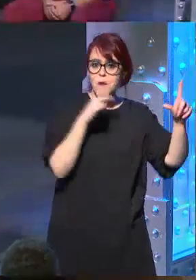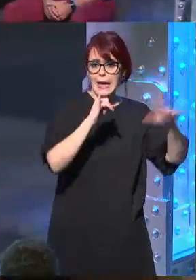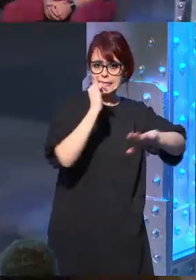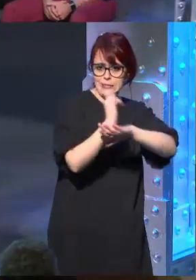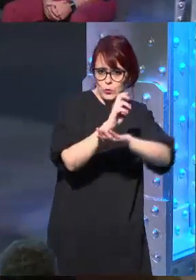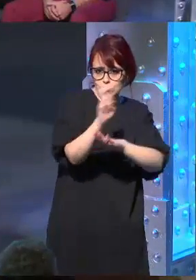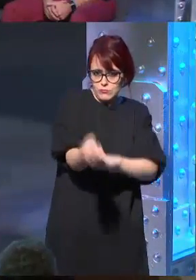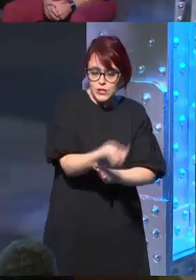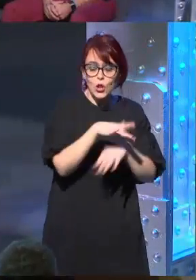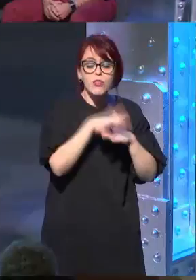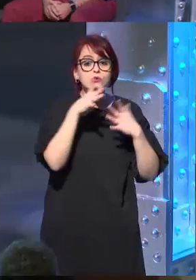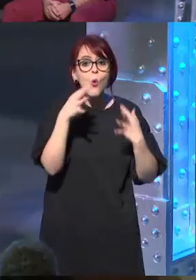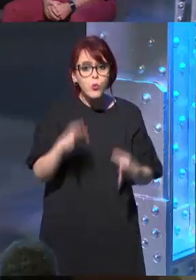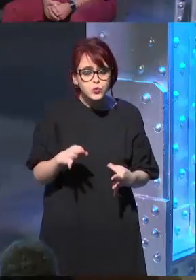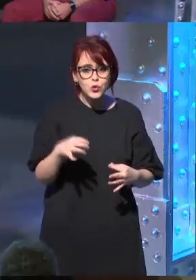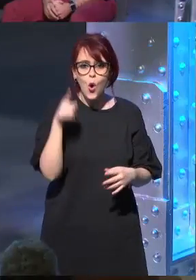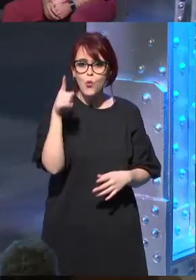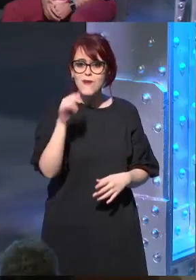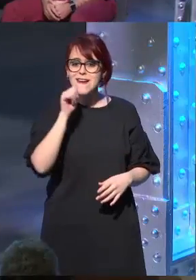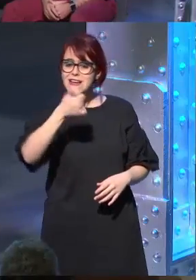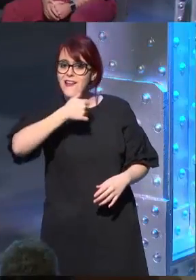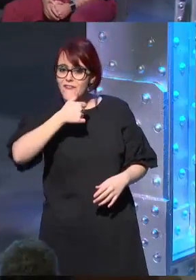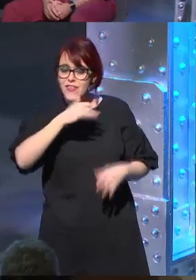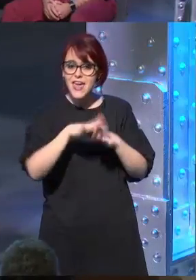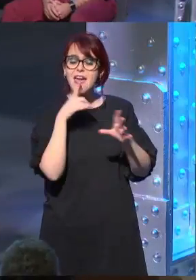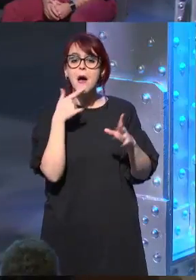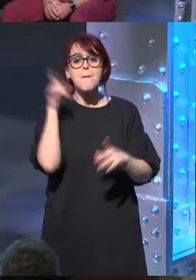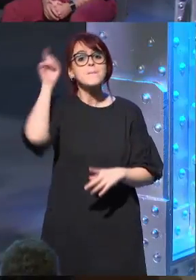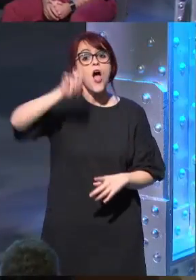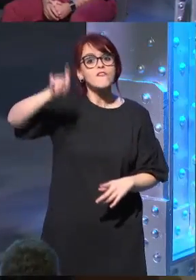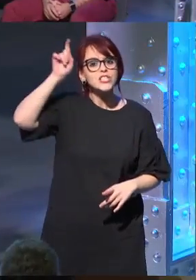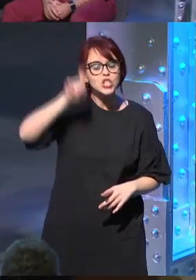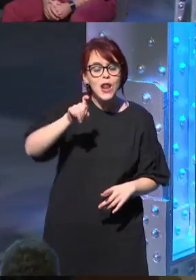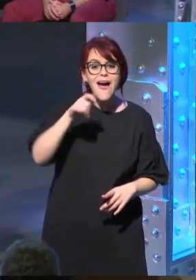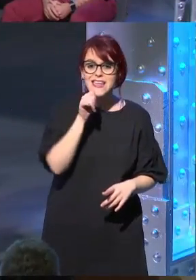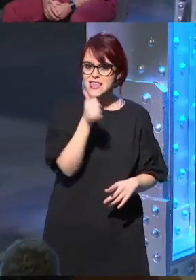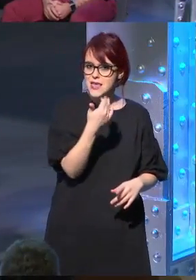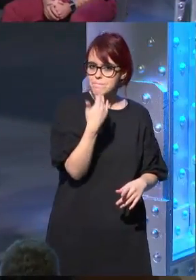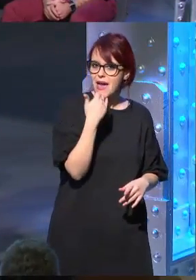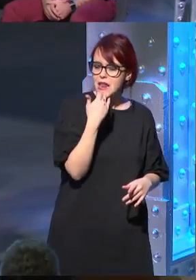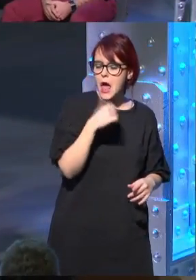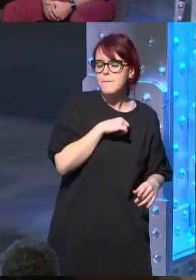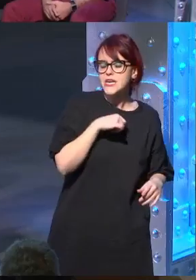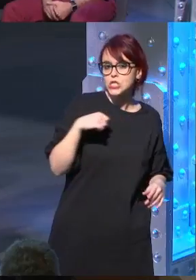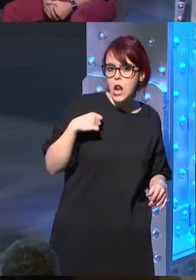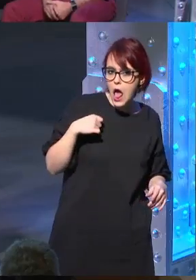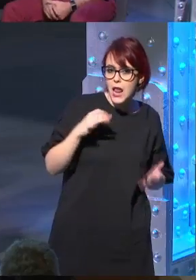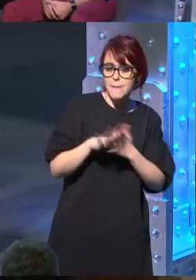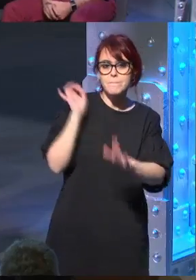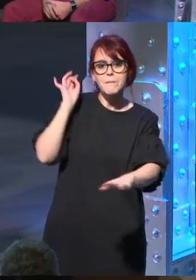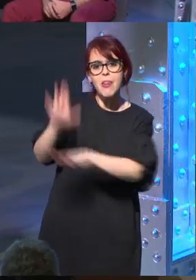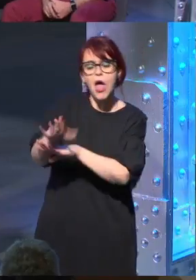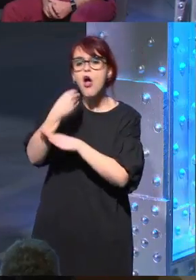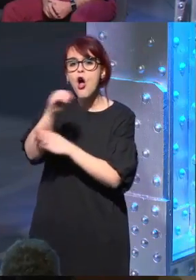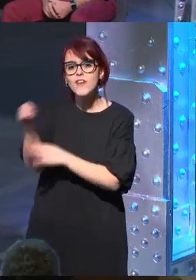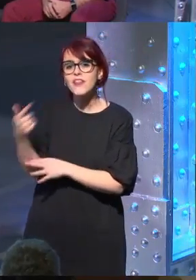email, the passwords can remain in the browser. So one of the students had got the password